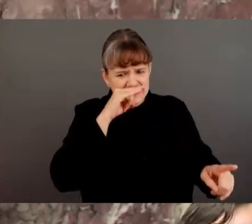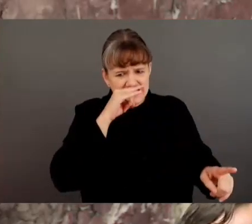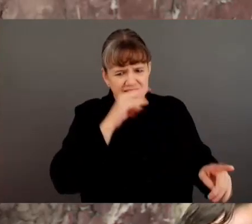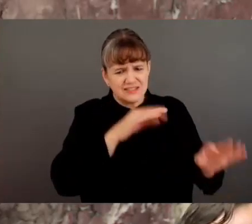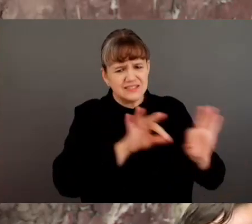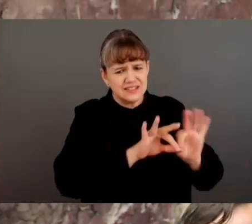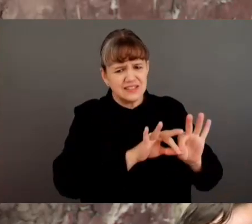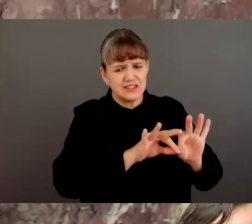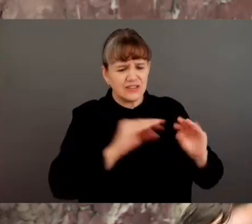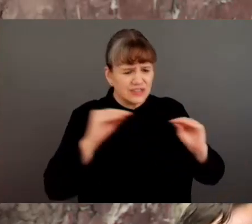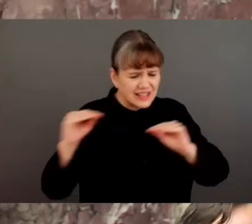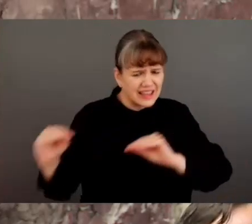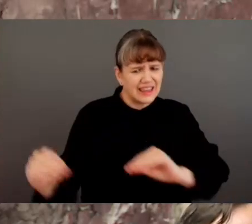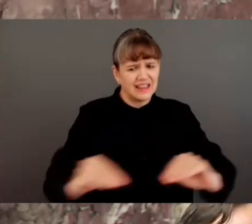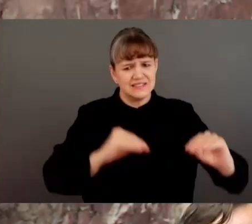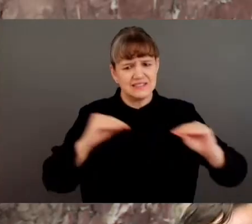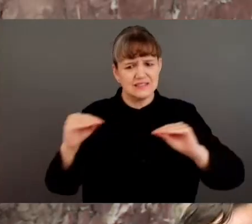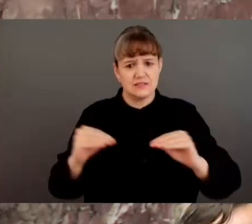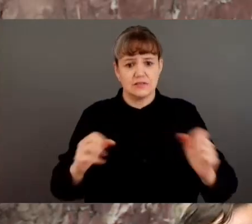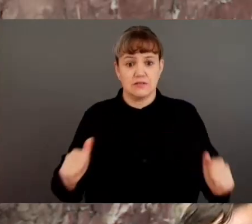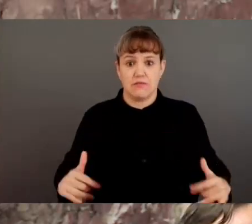Members,